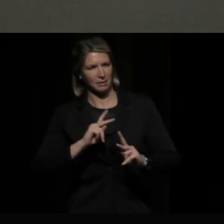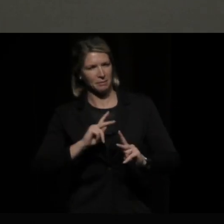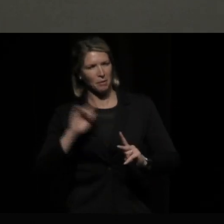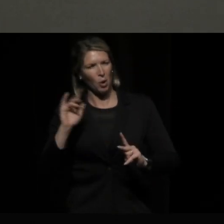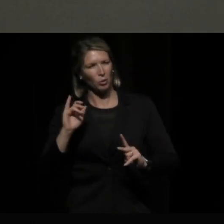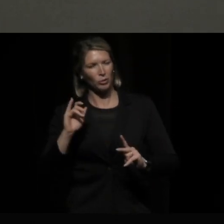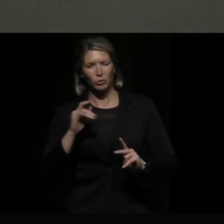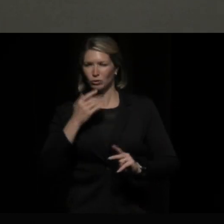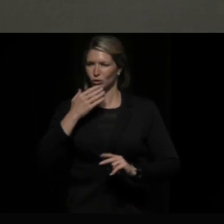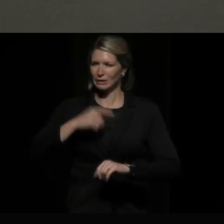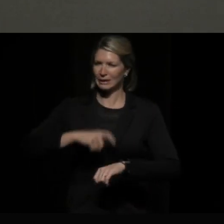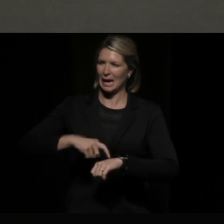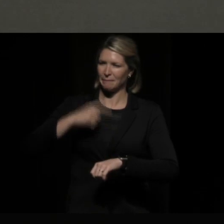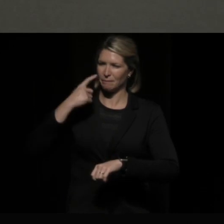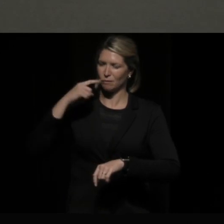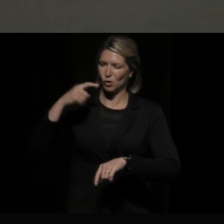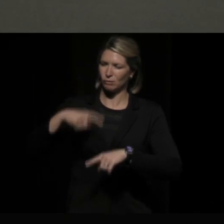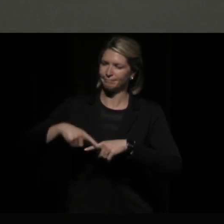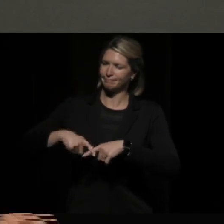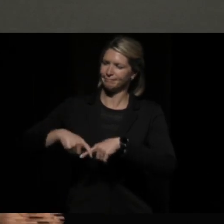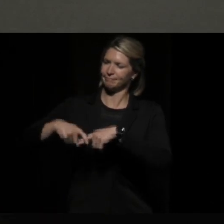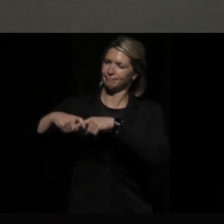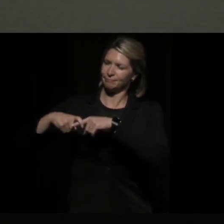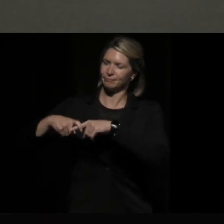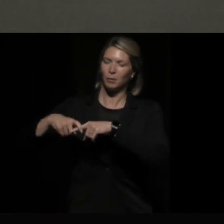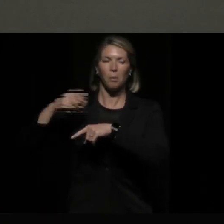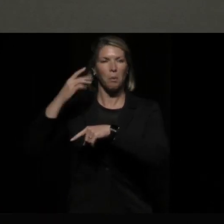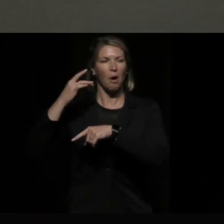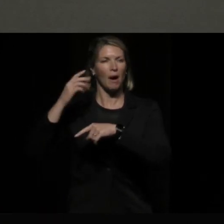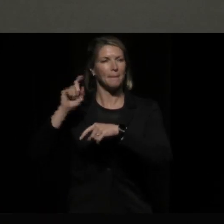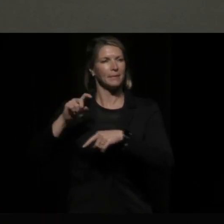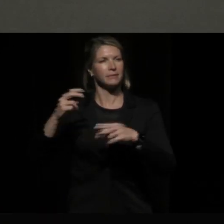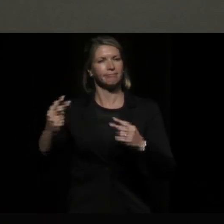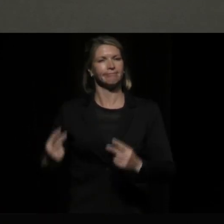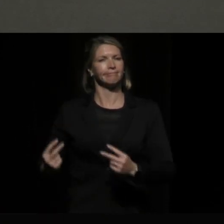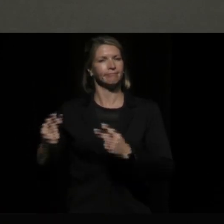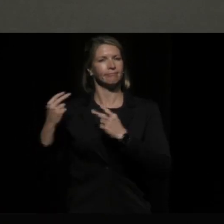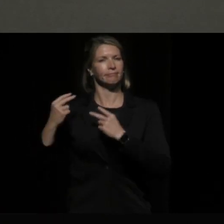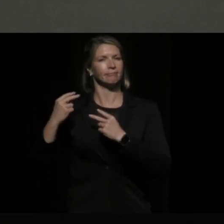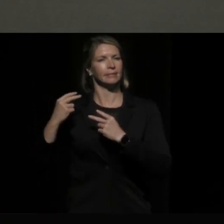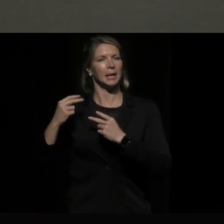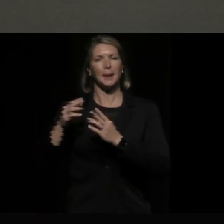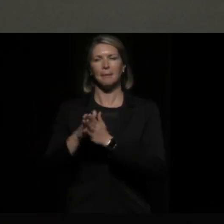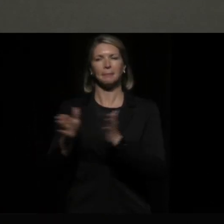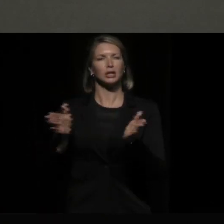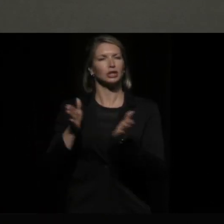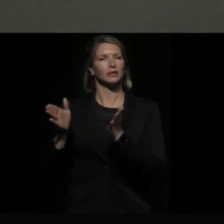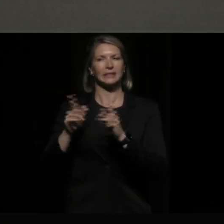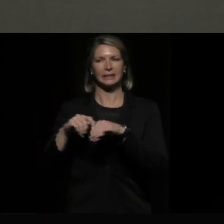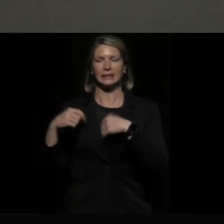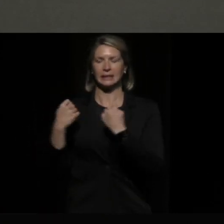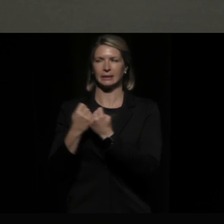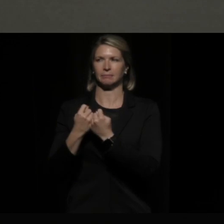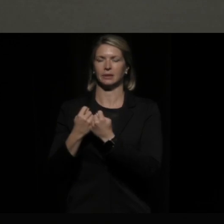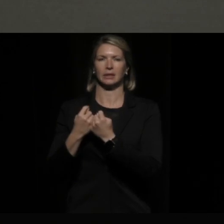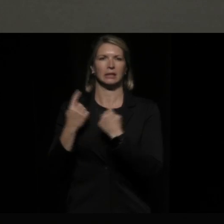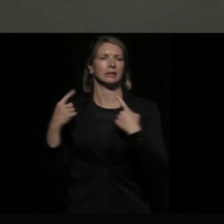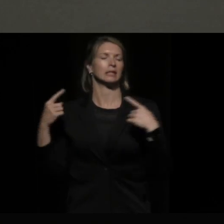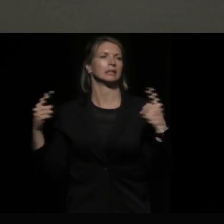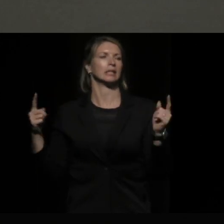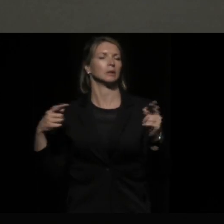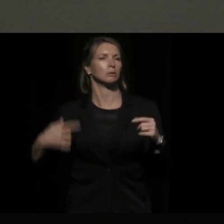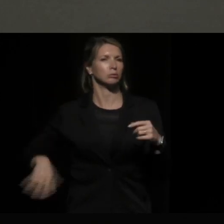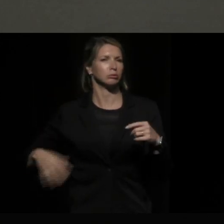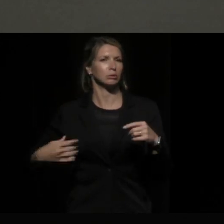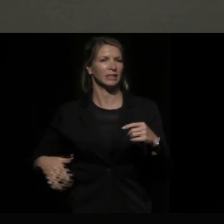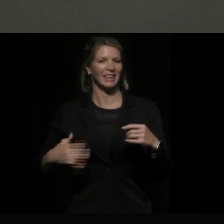we all public service employees have accomplished together as a team. The events of the past 18 months have fundamentally changed how